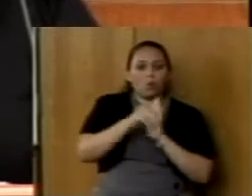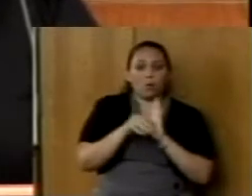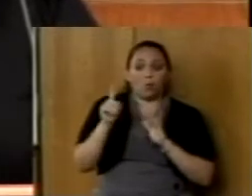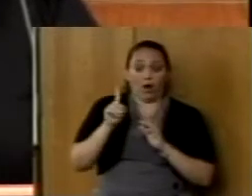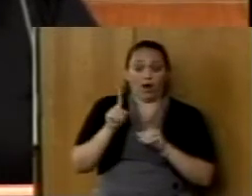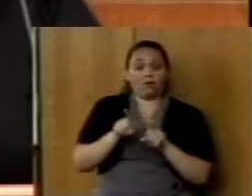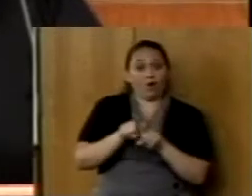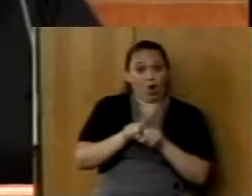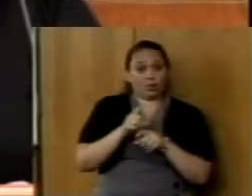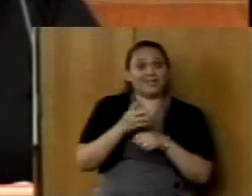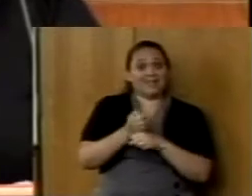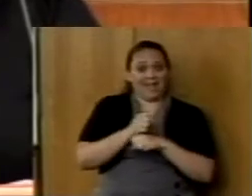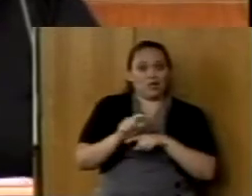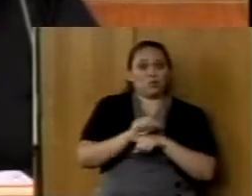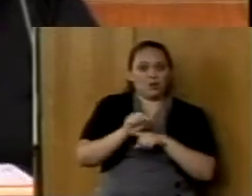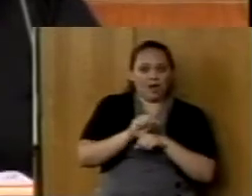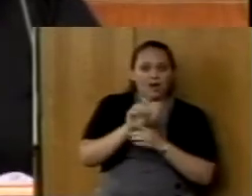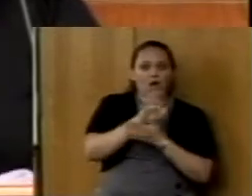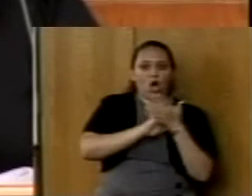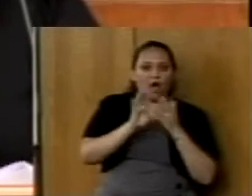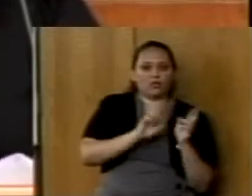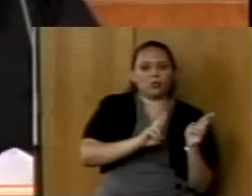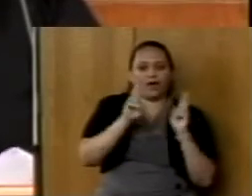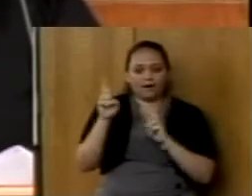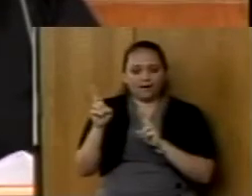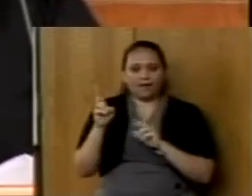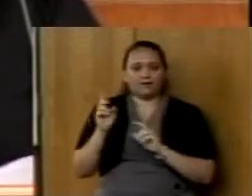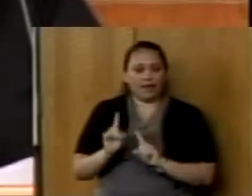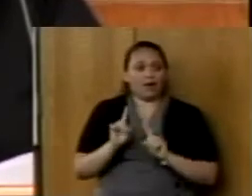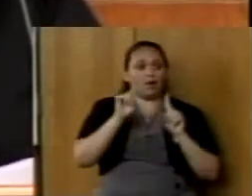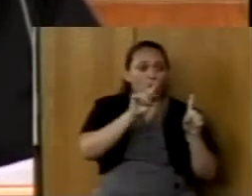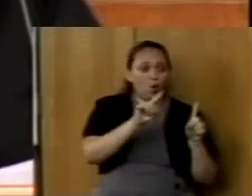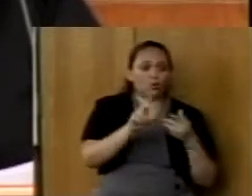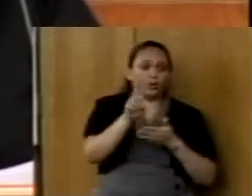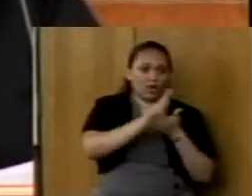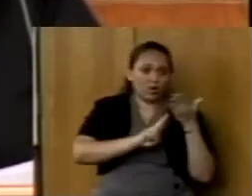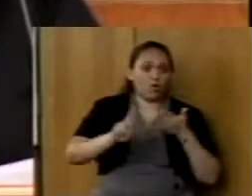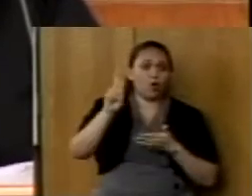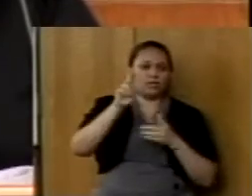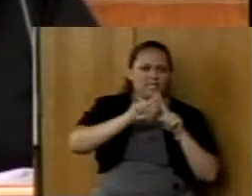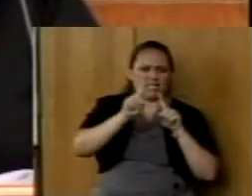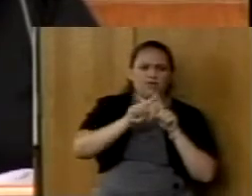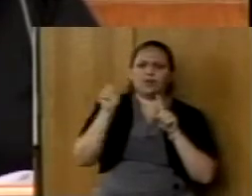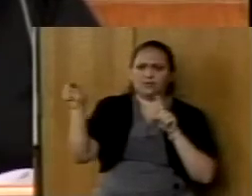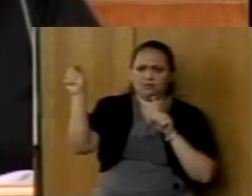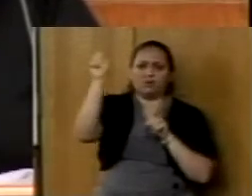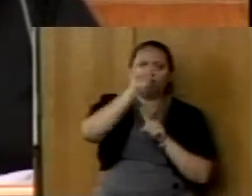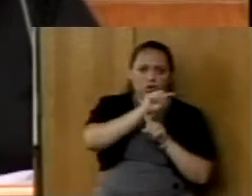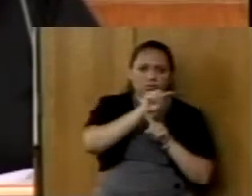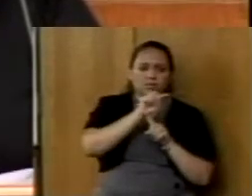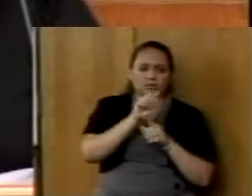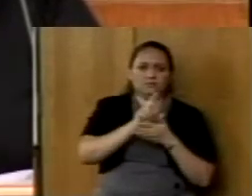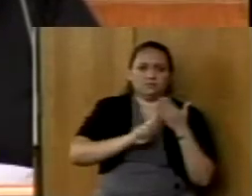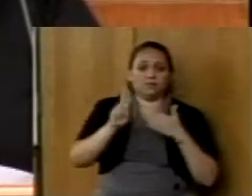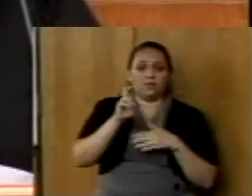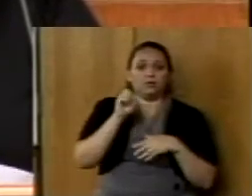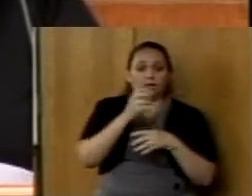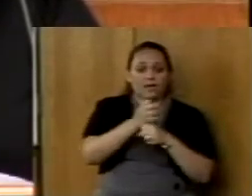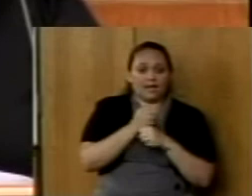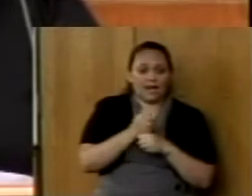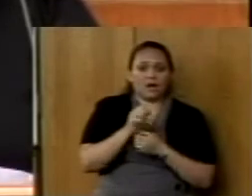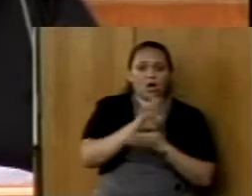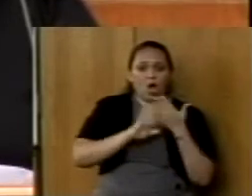get trained as well on college readiness. They get to go to universities, different universities, so they can get